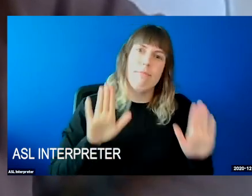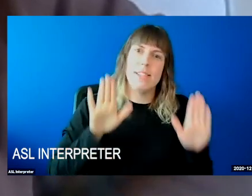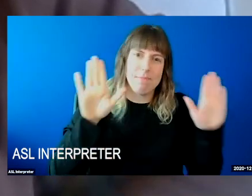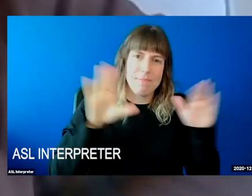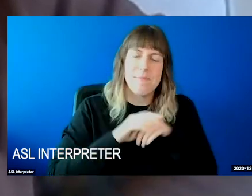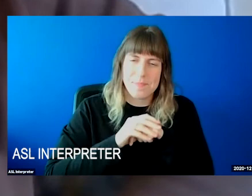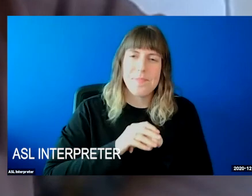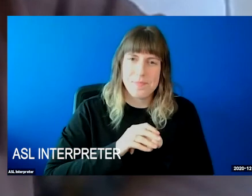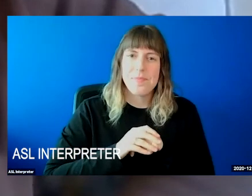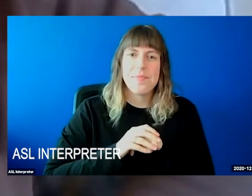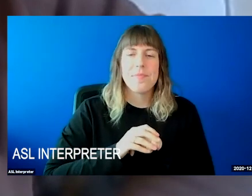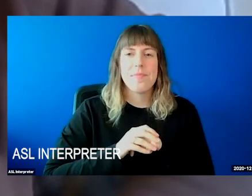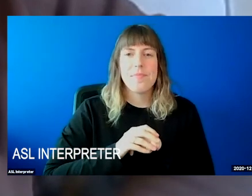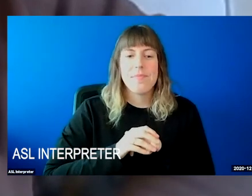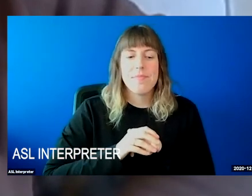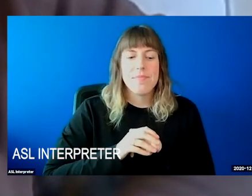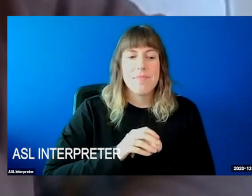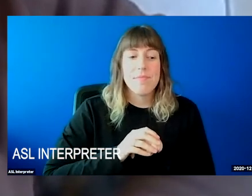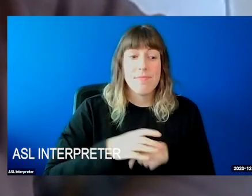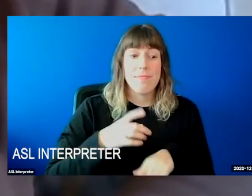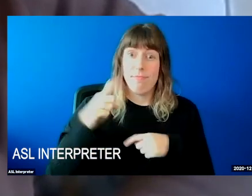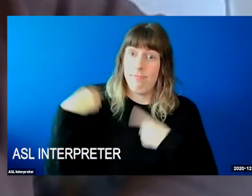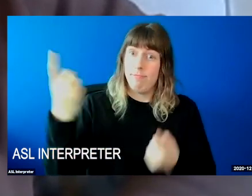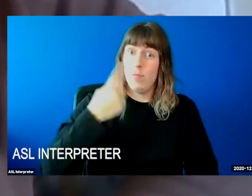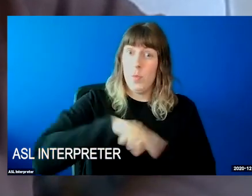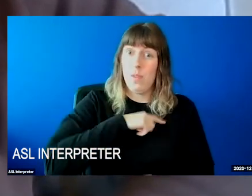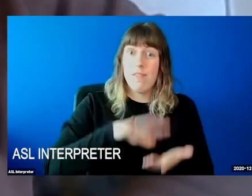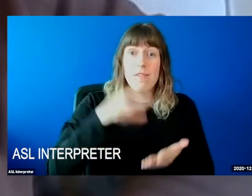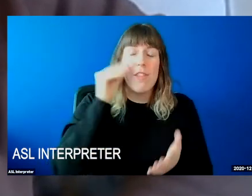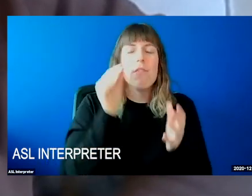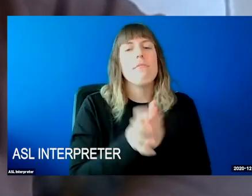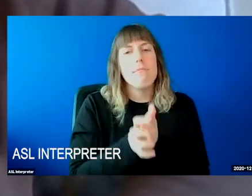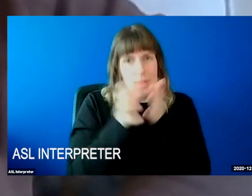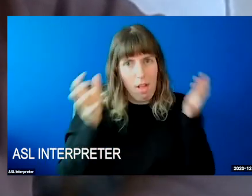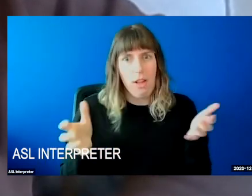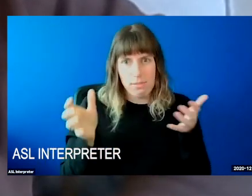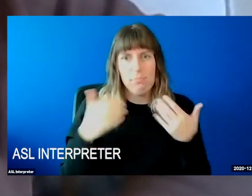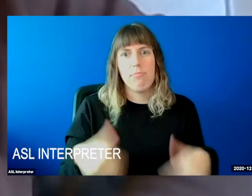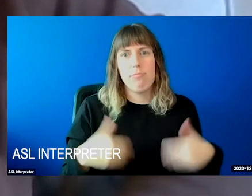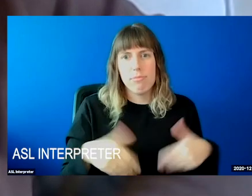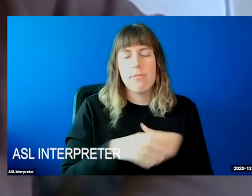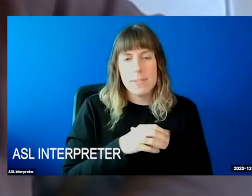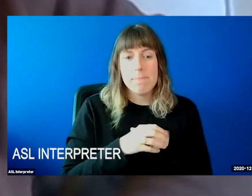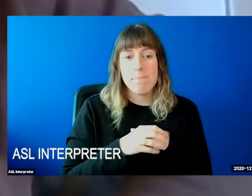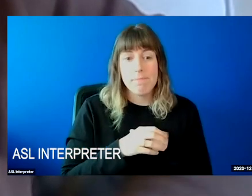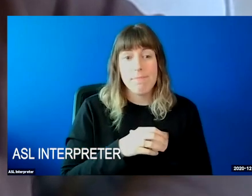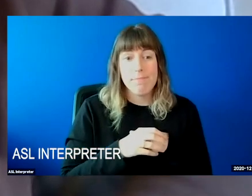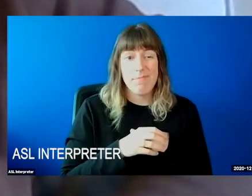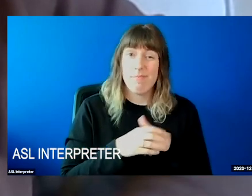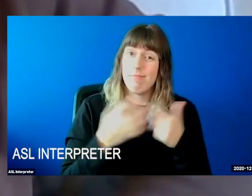weeks. This is tremendous. We've learned quite a lot in